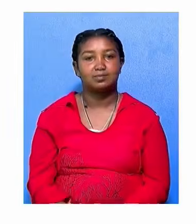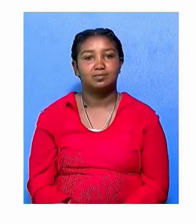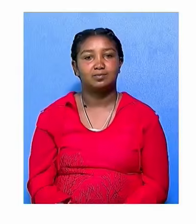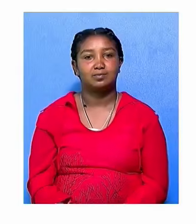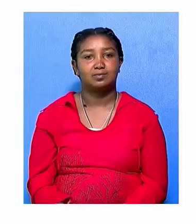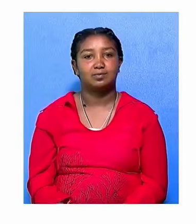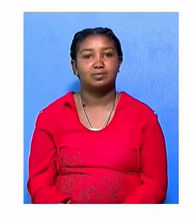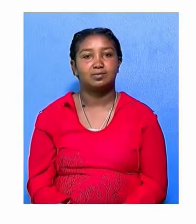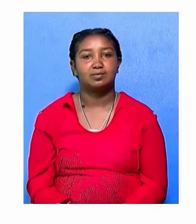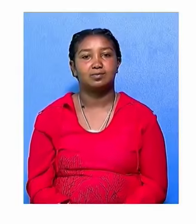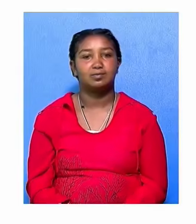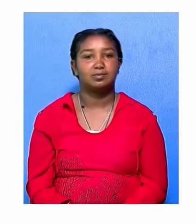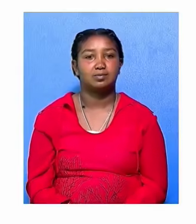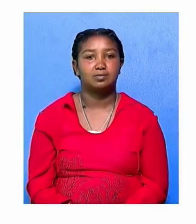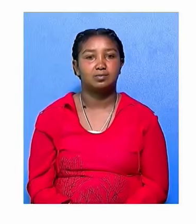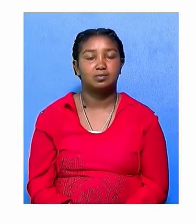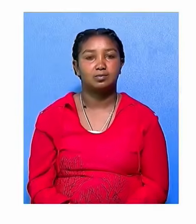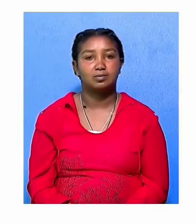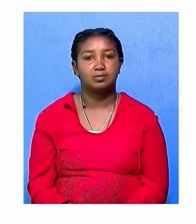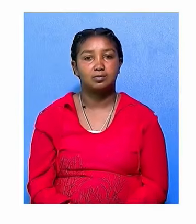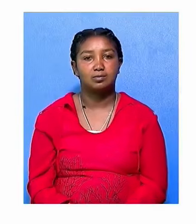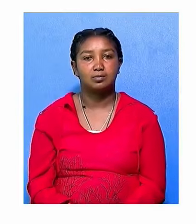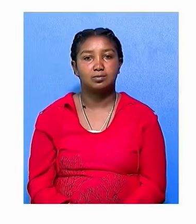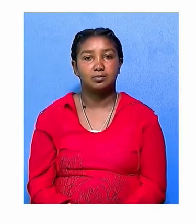Order of